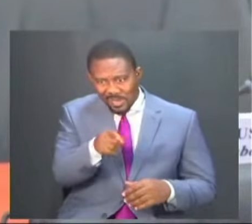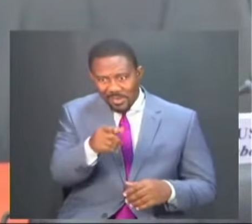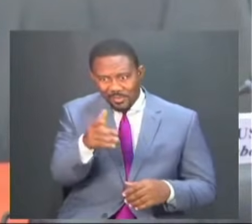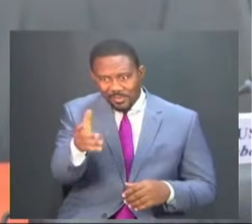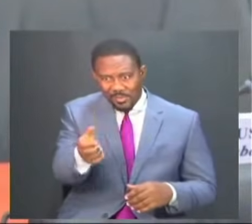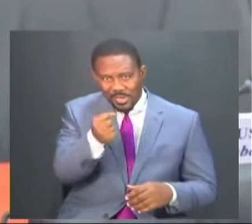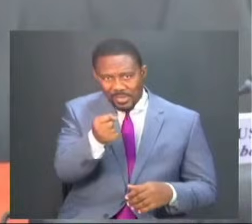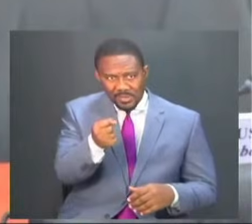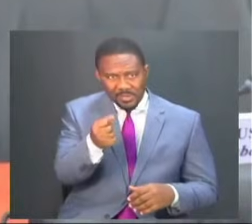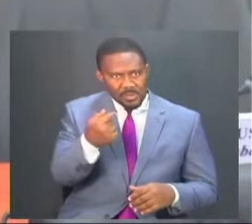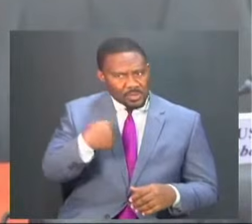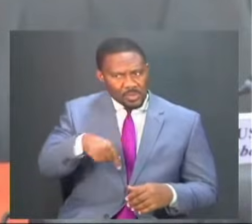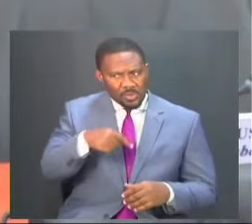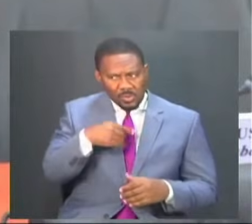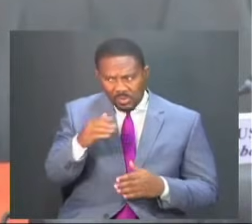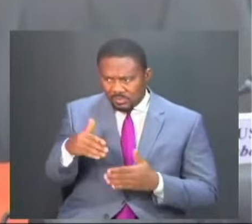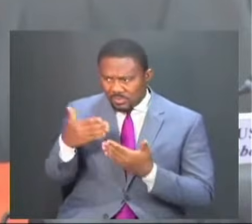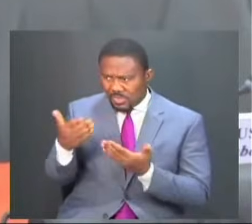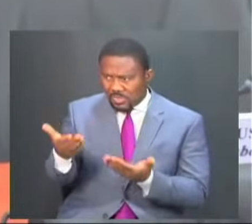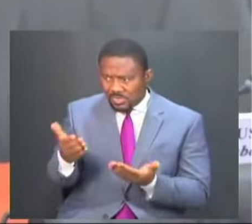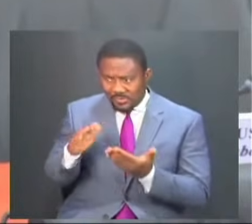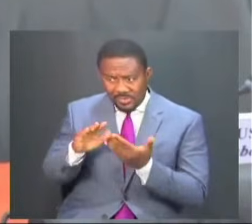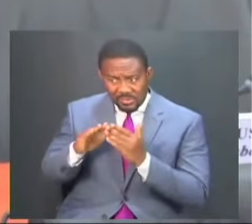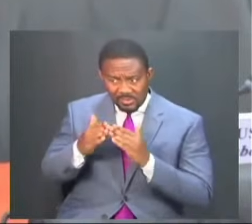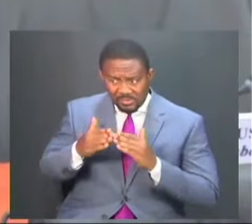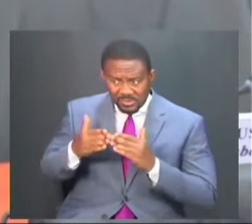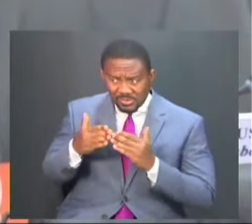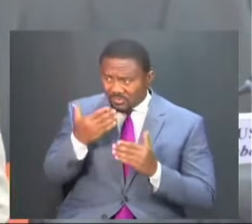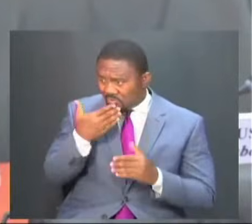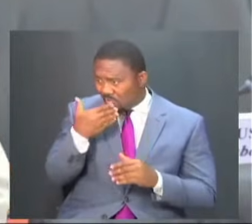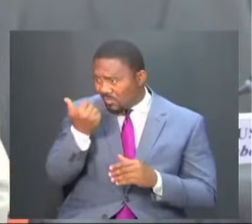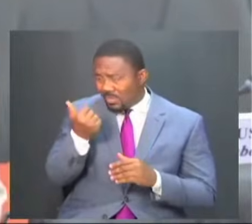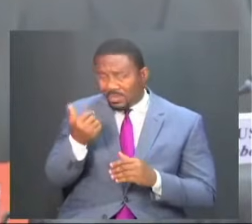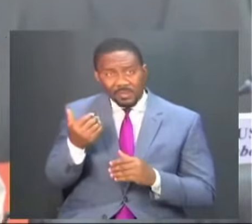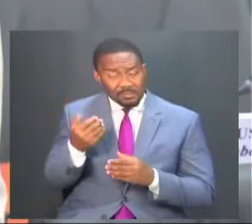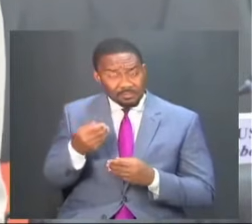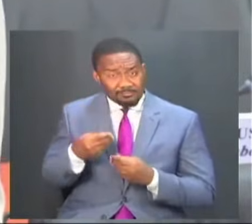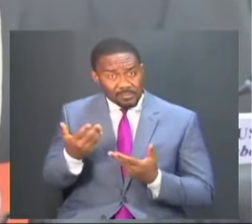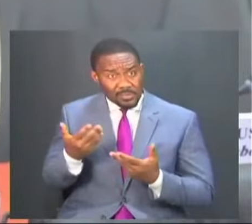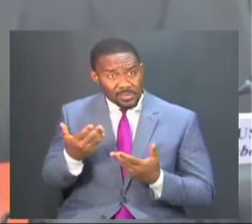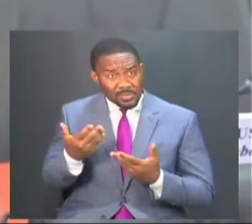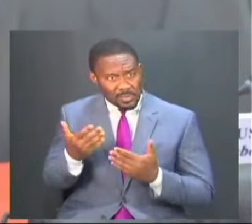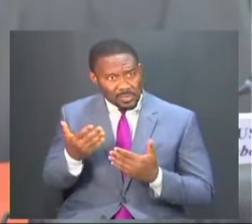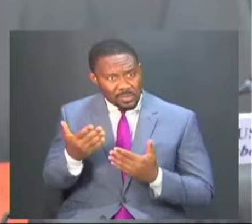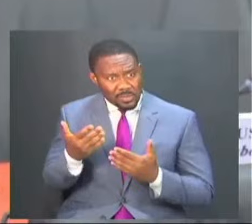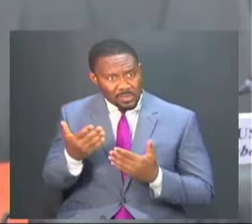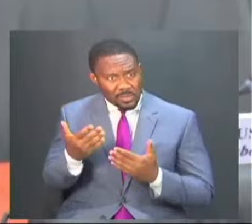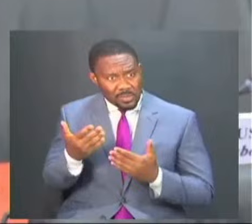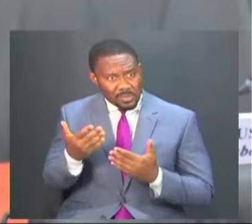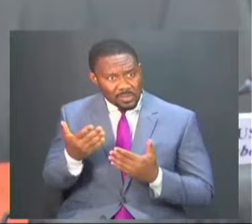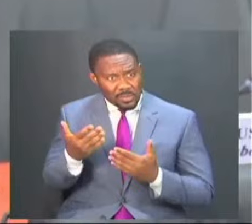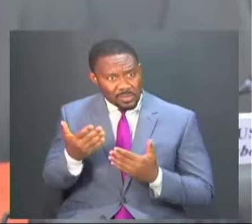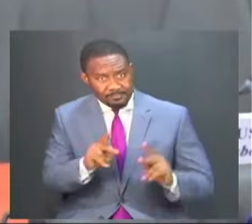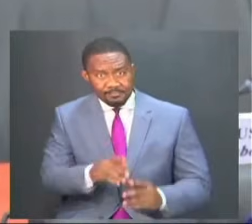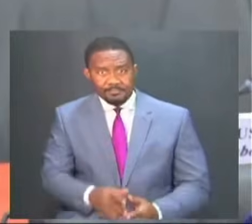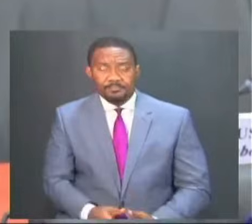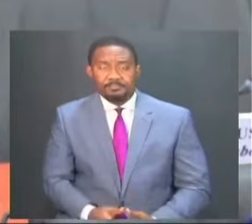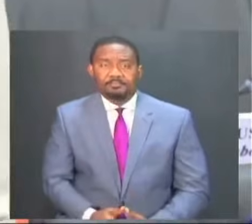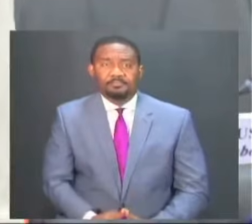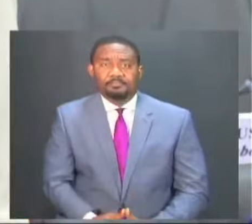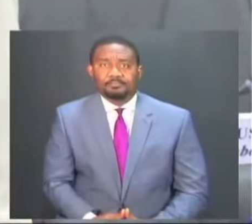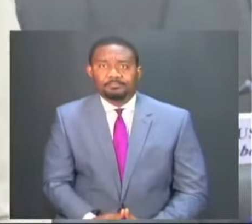better deal with that agreement than what the NDC currently have in this house. So we are happy. We are